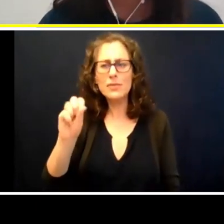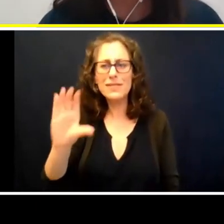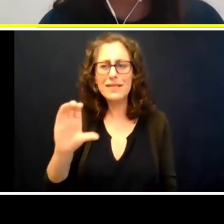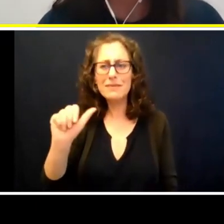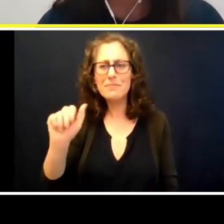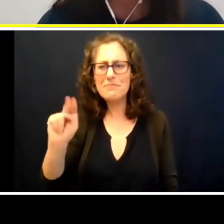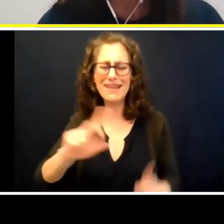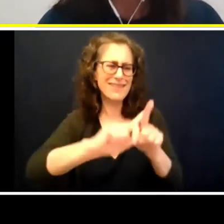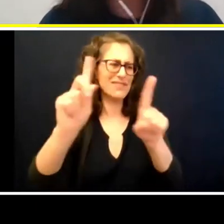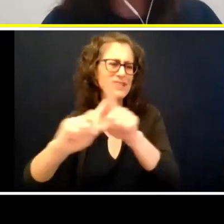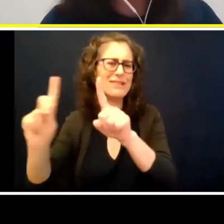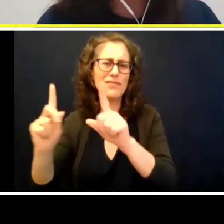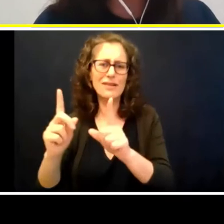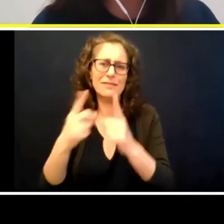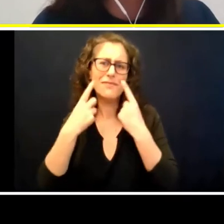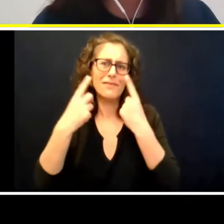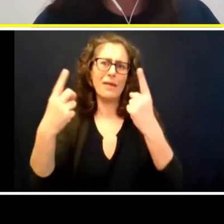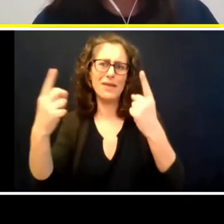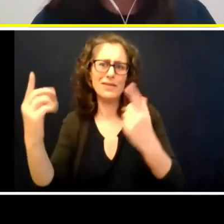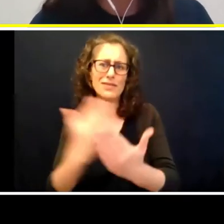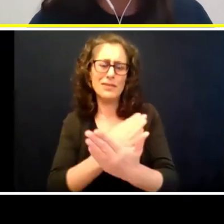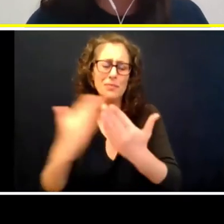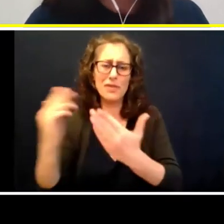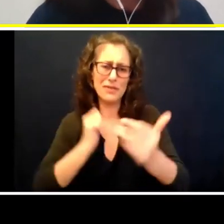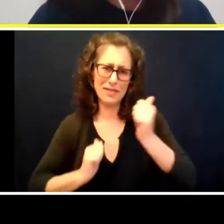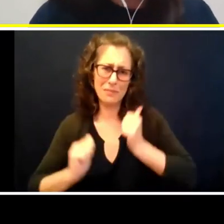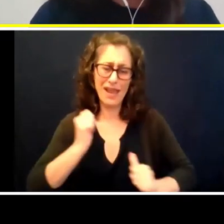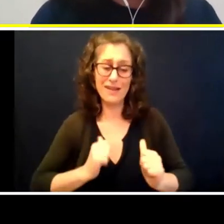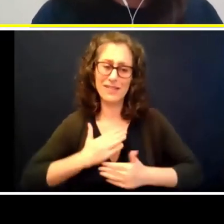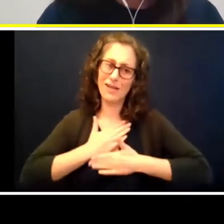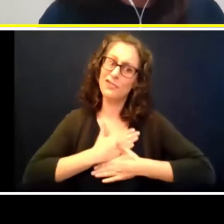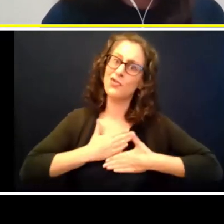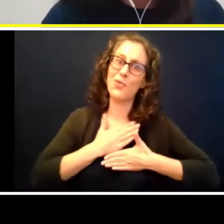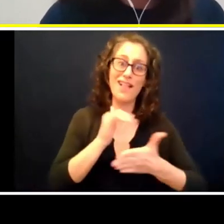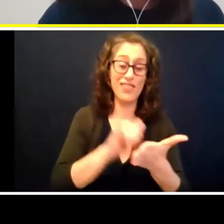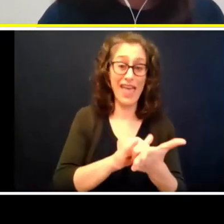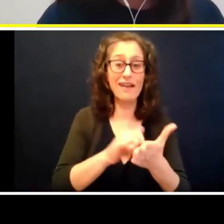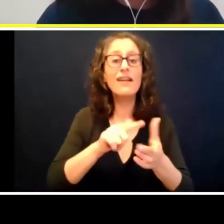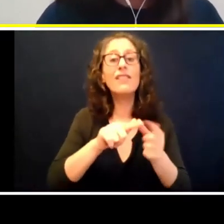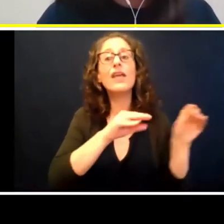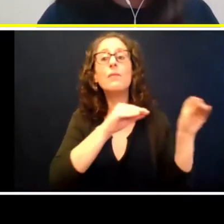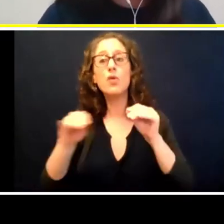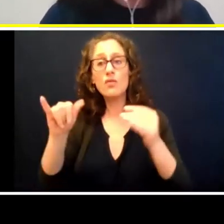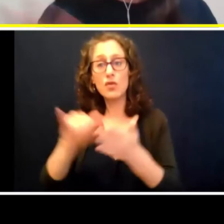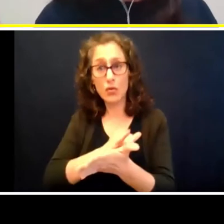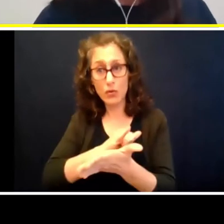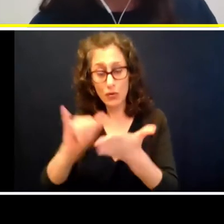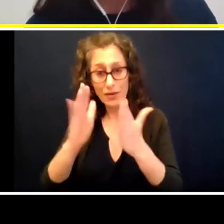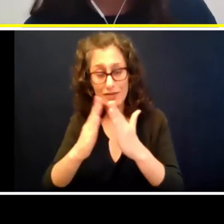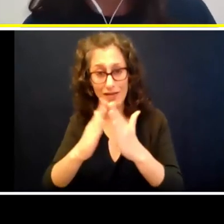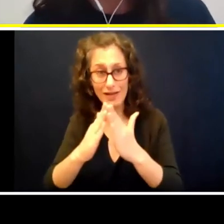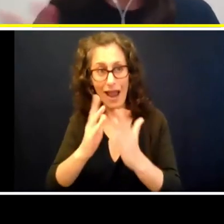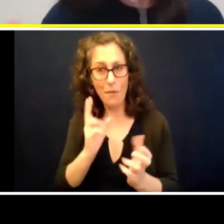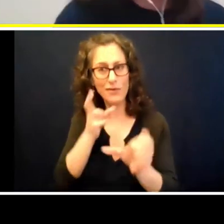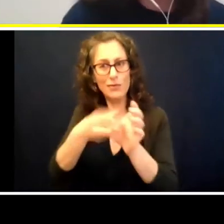musicals. So I really love doing musicals. And so I moved to New York City to be on Broadway.